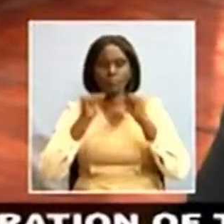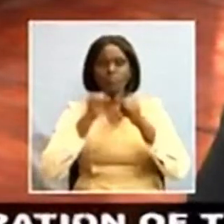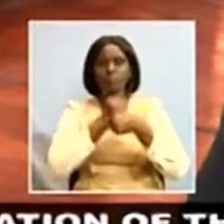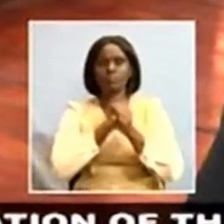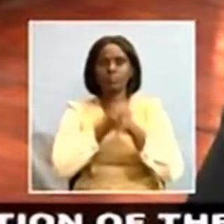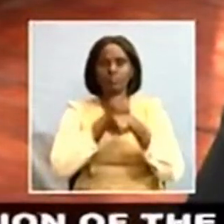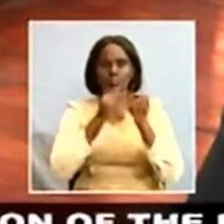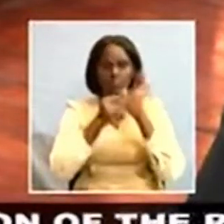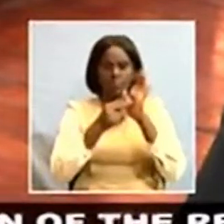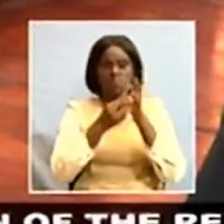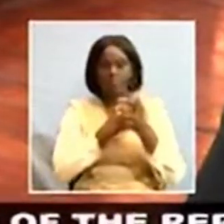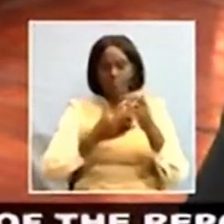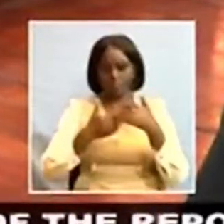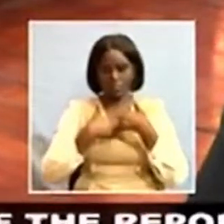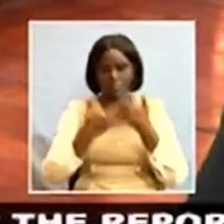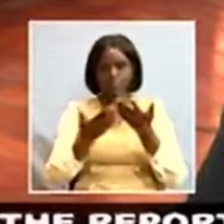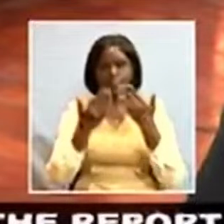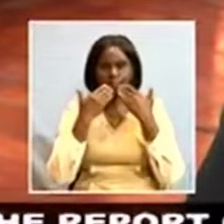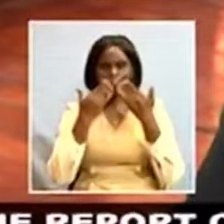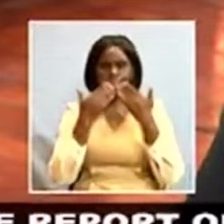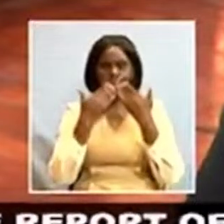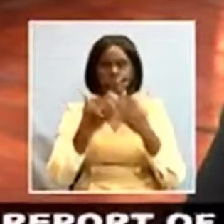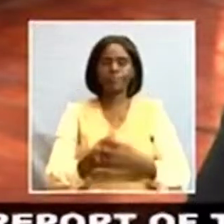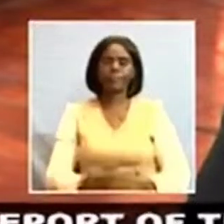show our seriousness. Thank you.